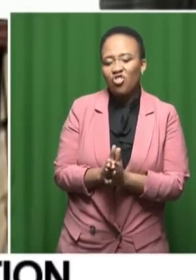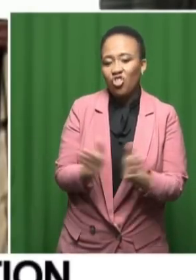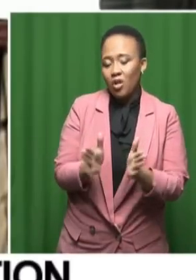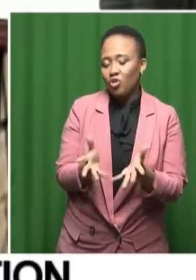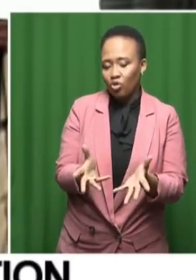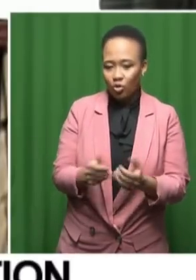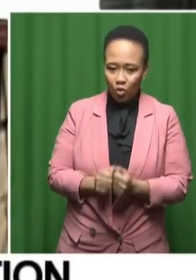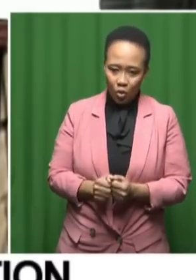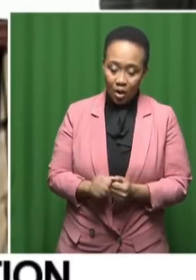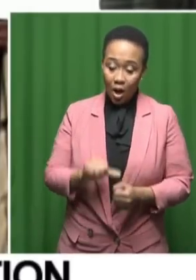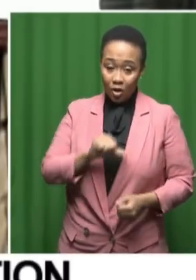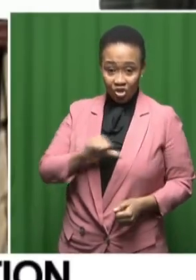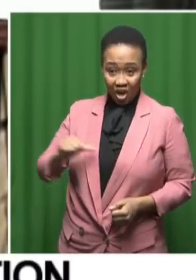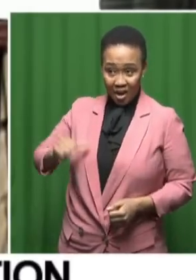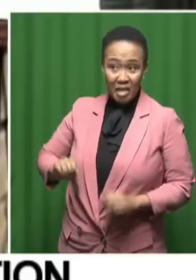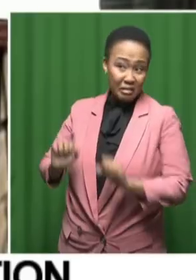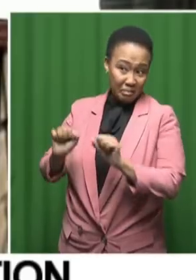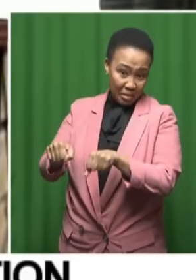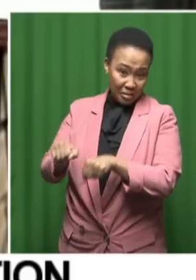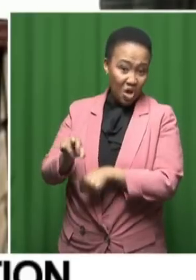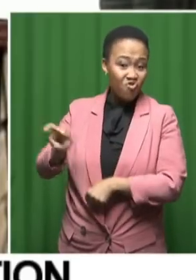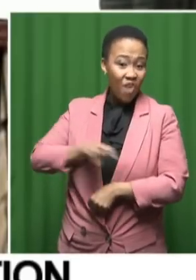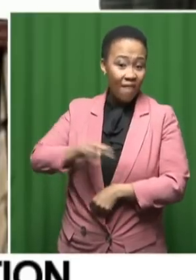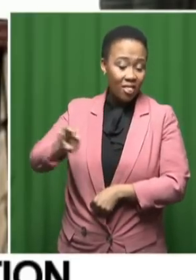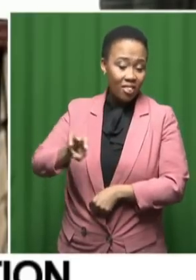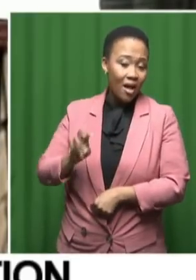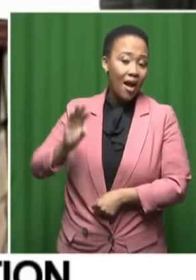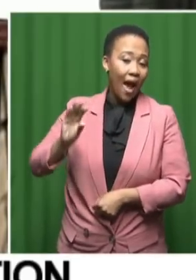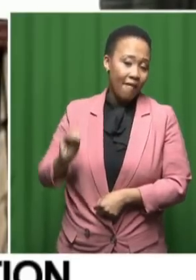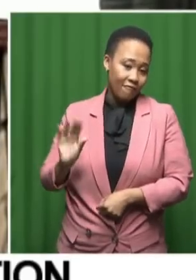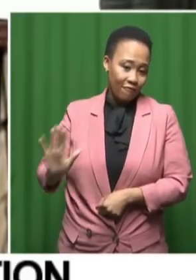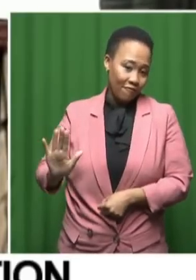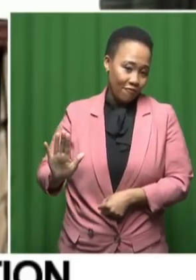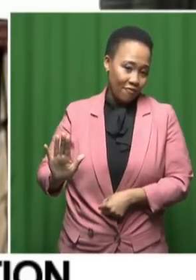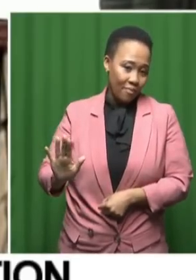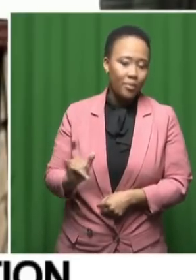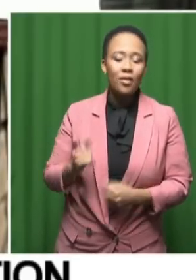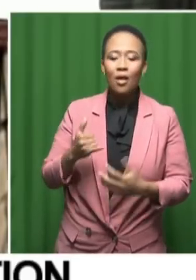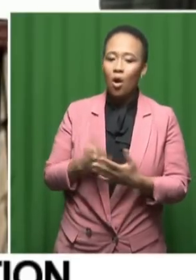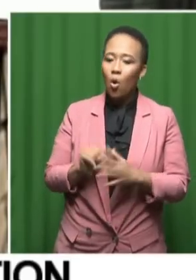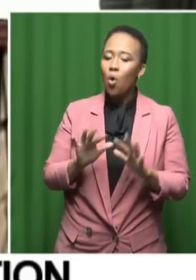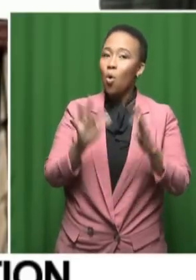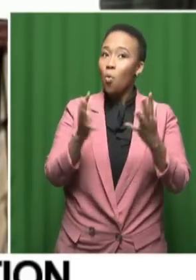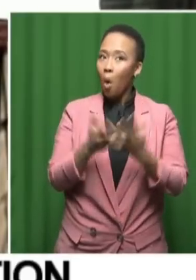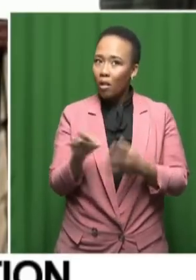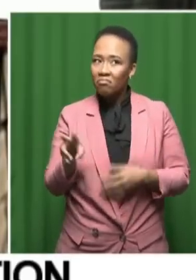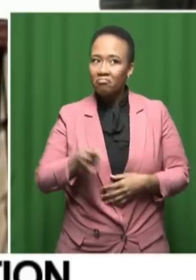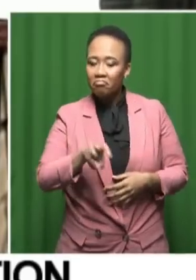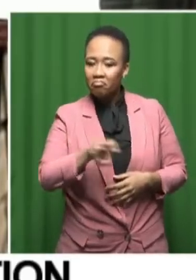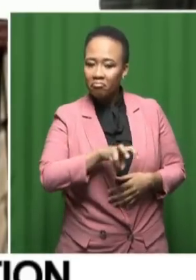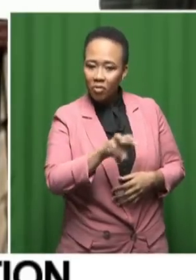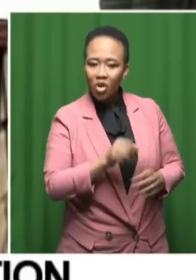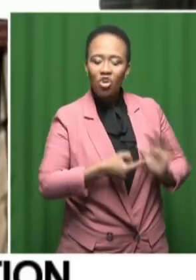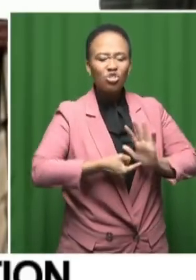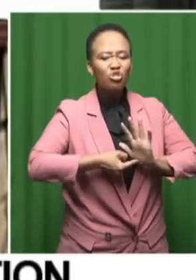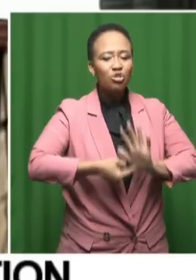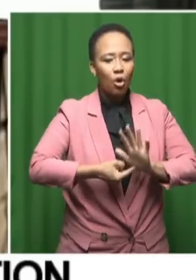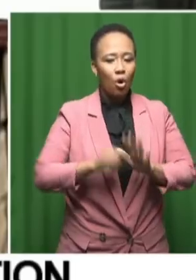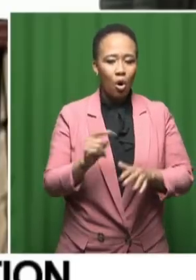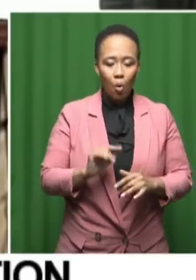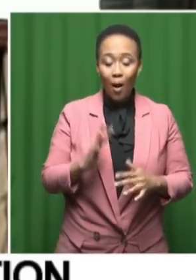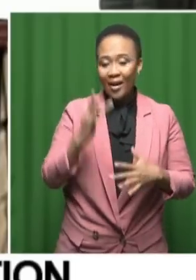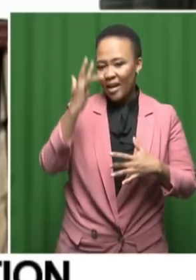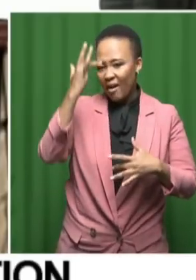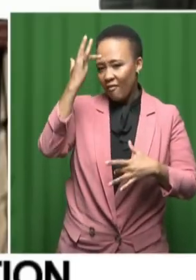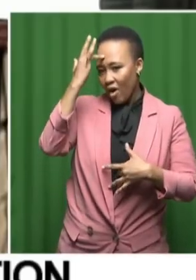latest part is the Chinese are traveling, and a lot of genomic sequencing that's coming to other parts of the world is showing that the variants circulating are still